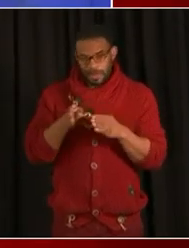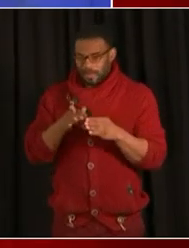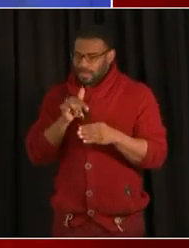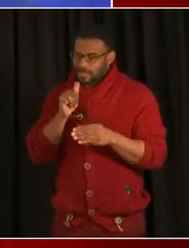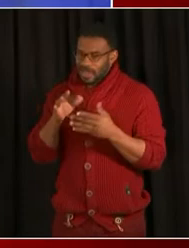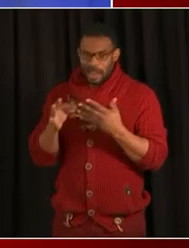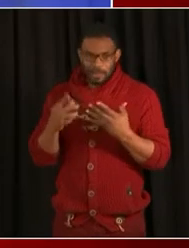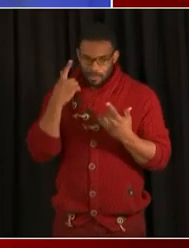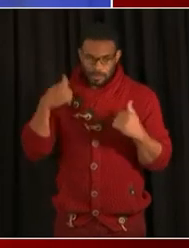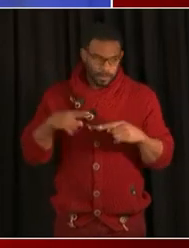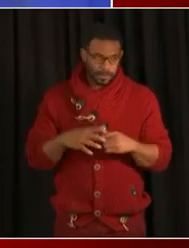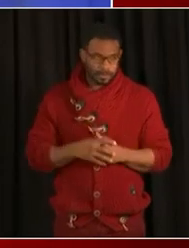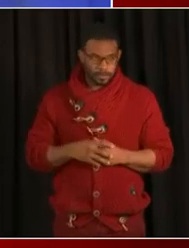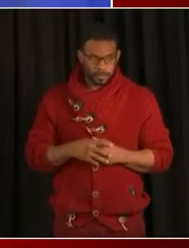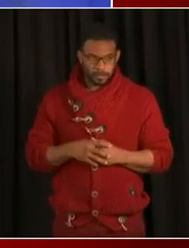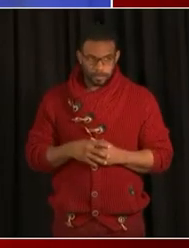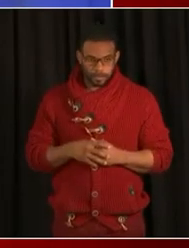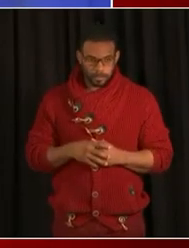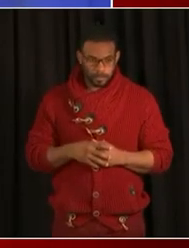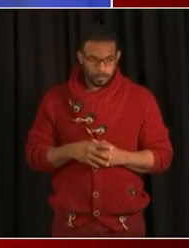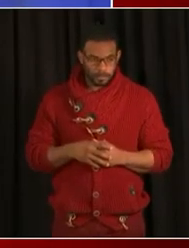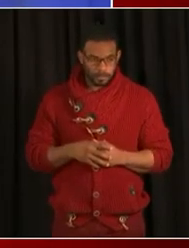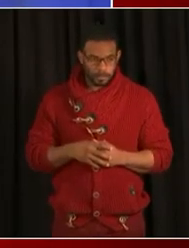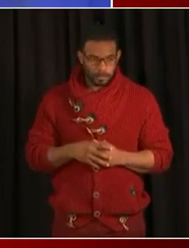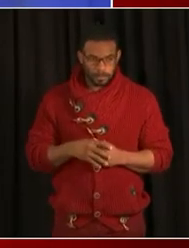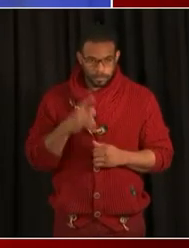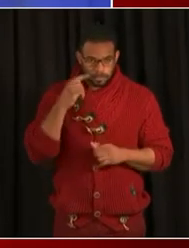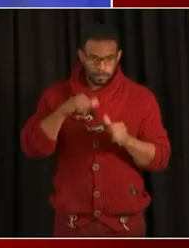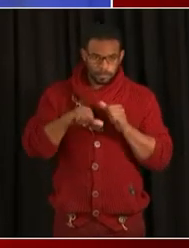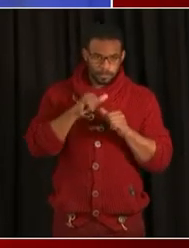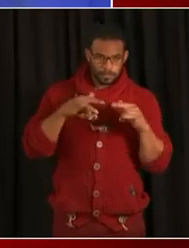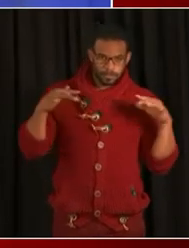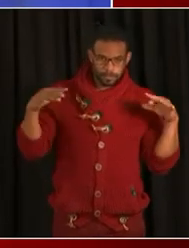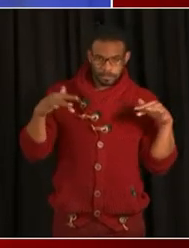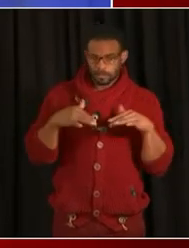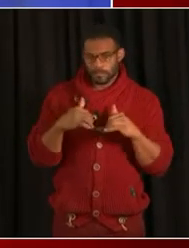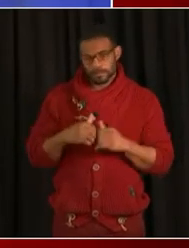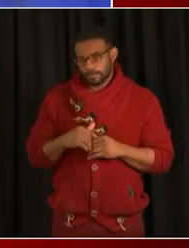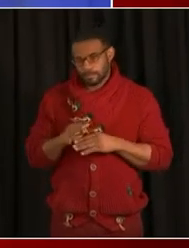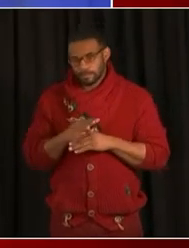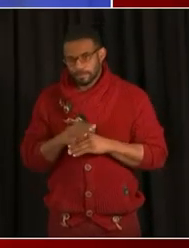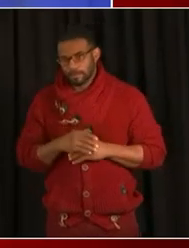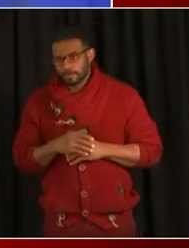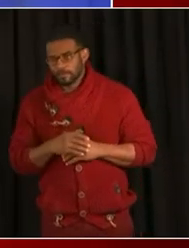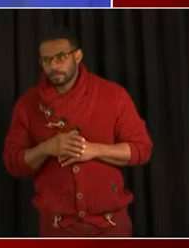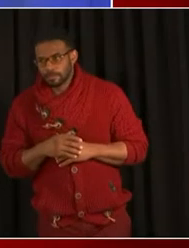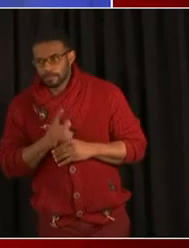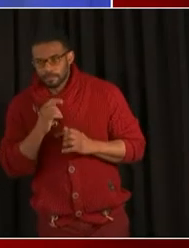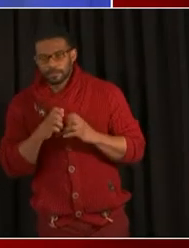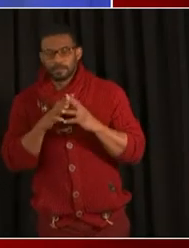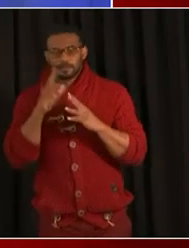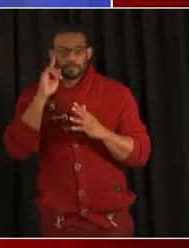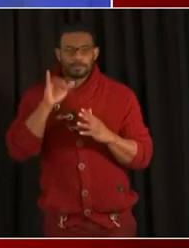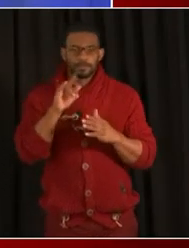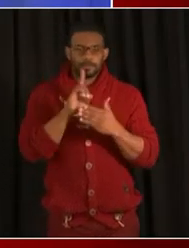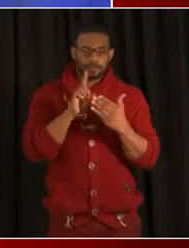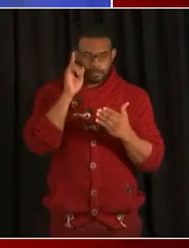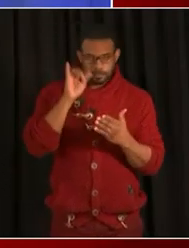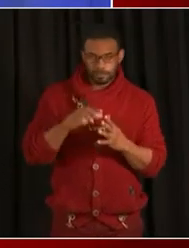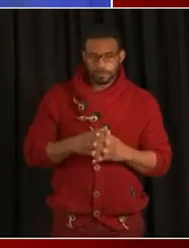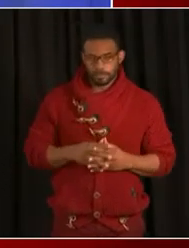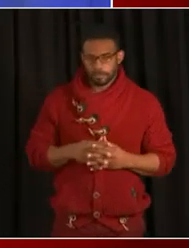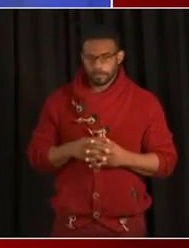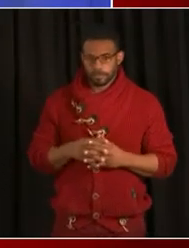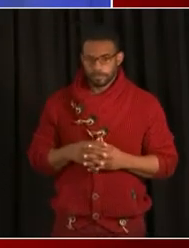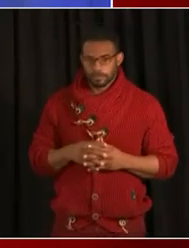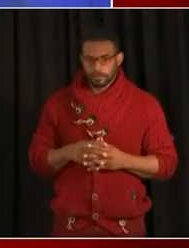Pivoting is not an option for social gathering businesses. They're built for that. They're designed for